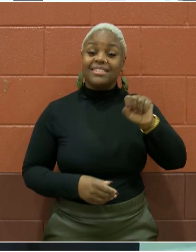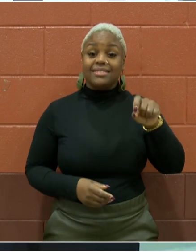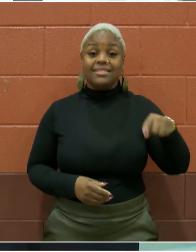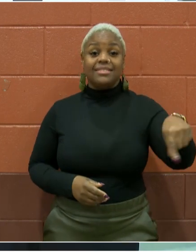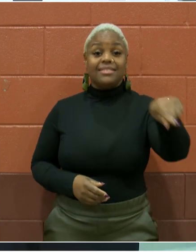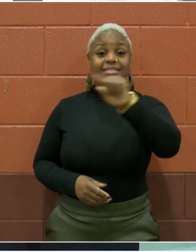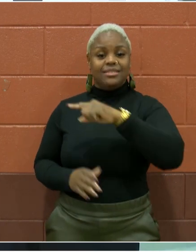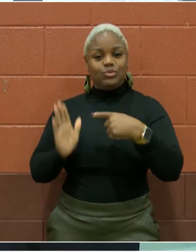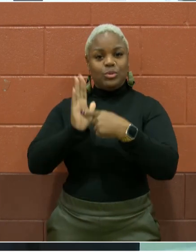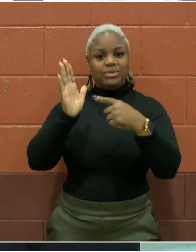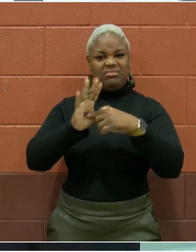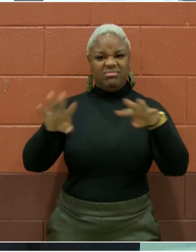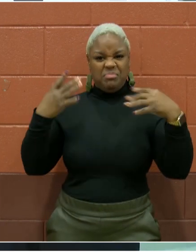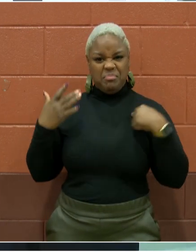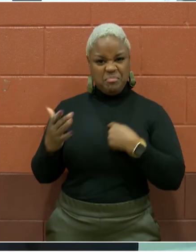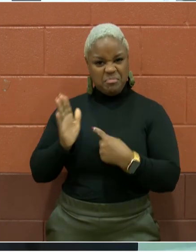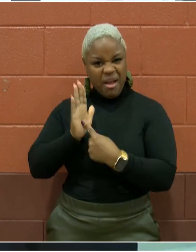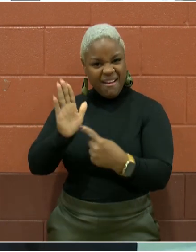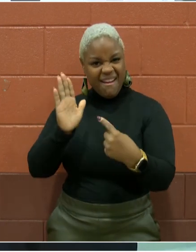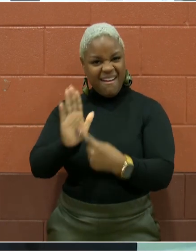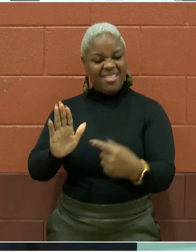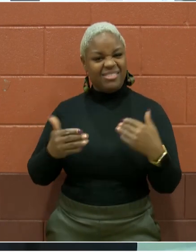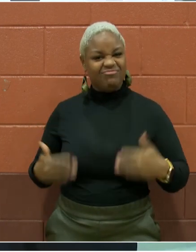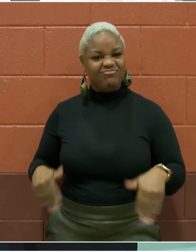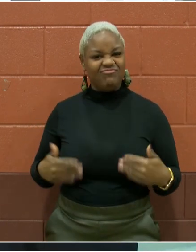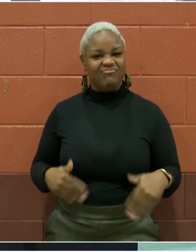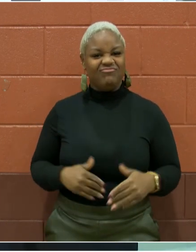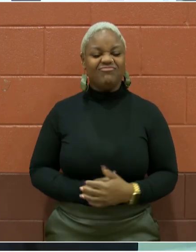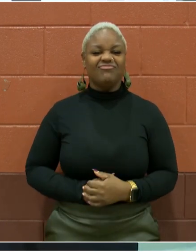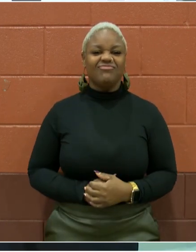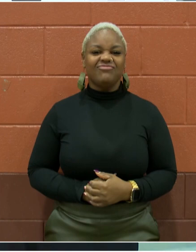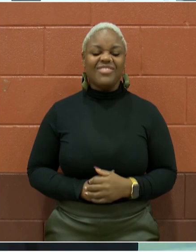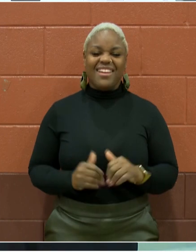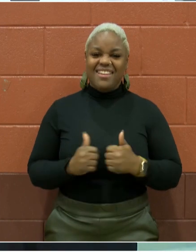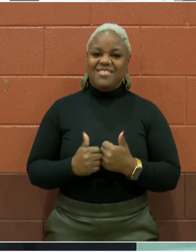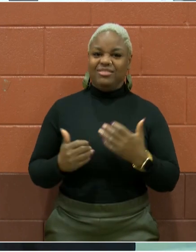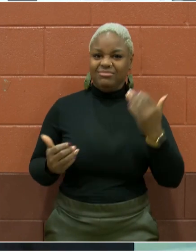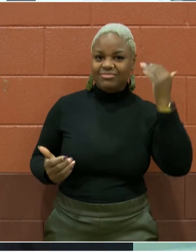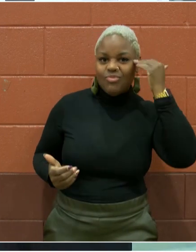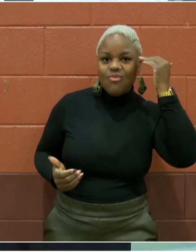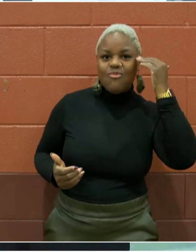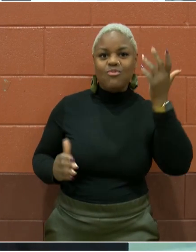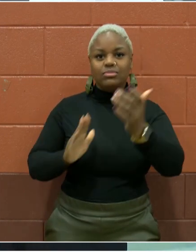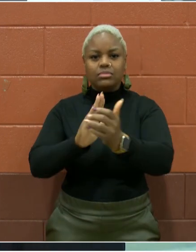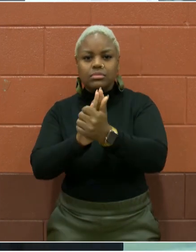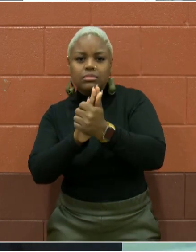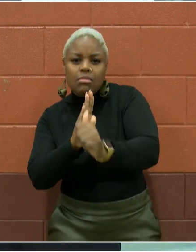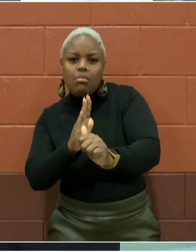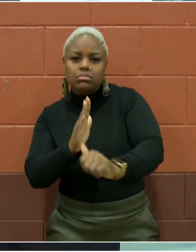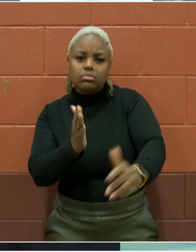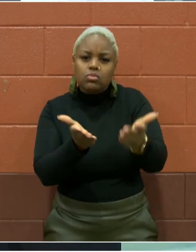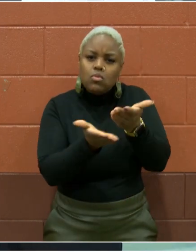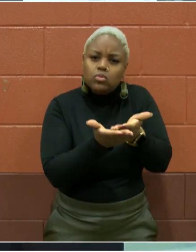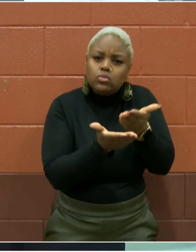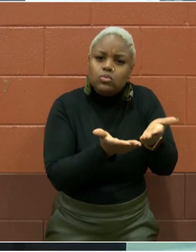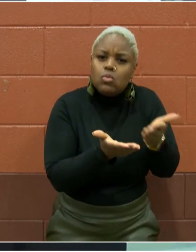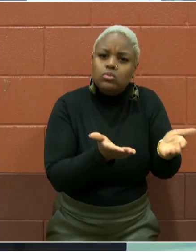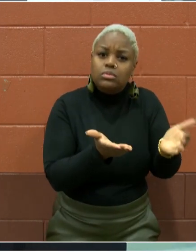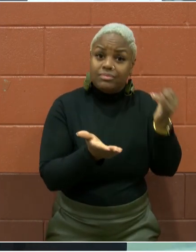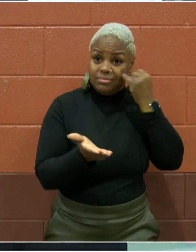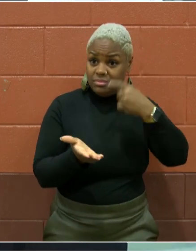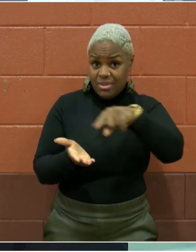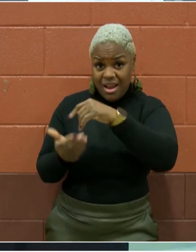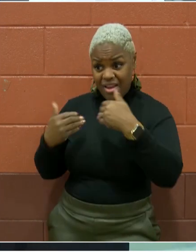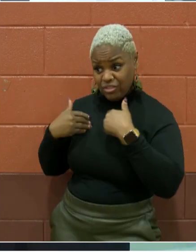country. Our goal is to ensure officers have the best knowledge, skills, and resources to address the challenging situations they encounter on a